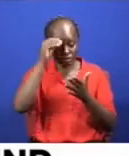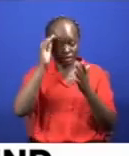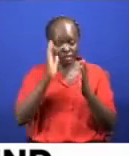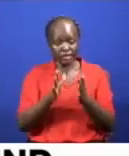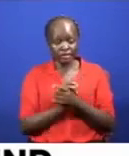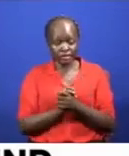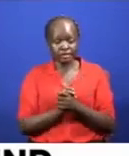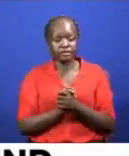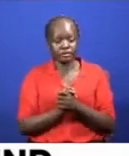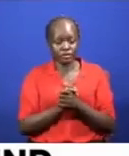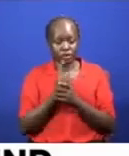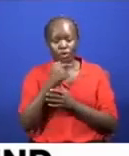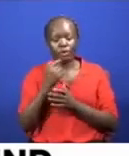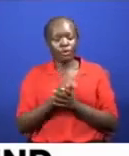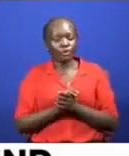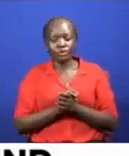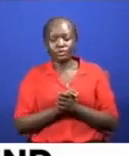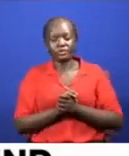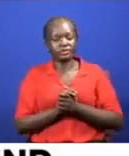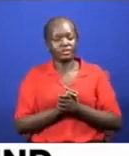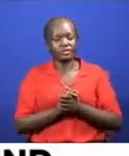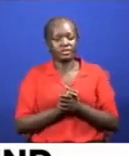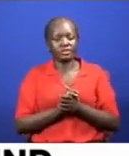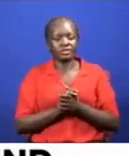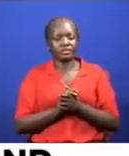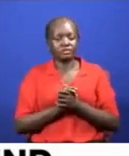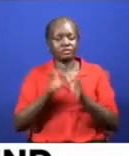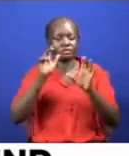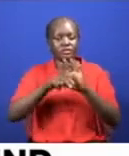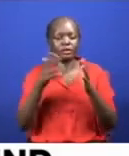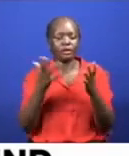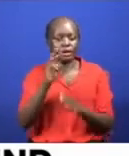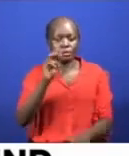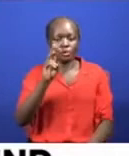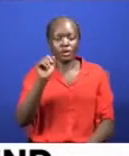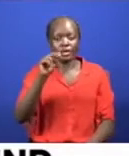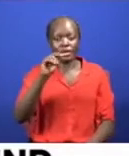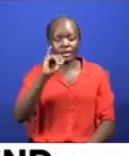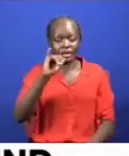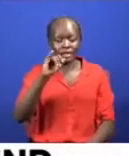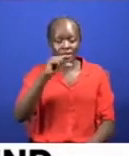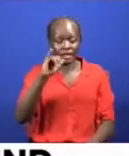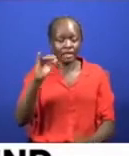three candidates who are admitted at Wing Level 4 Hospital.